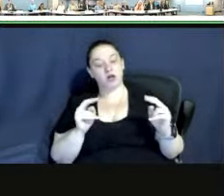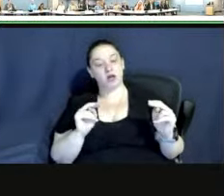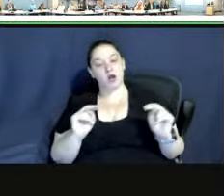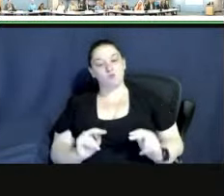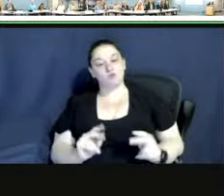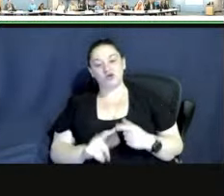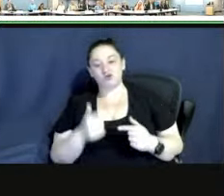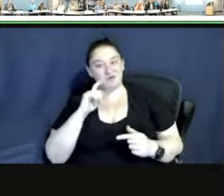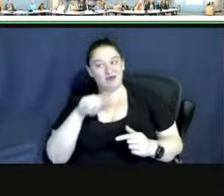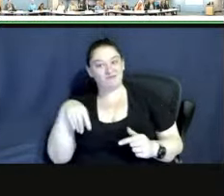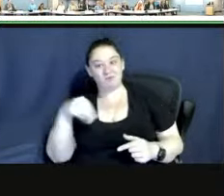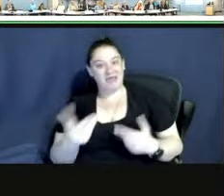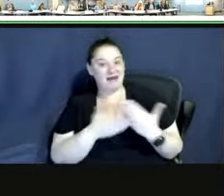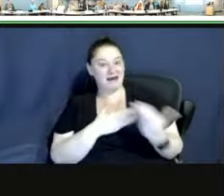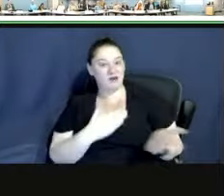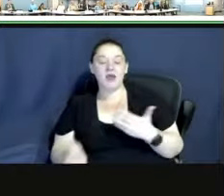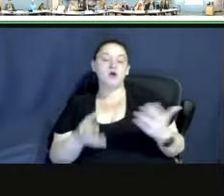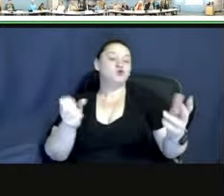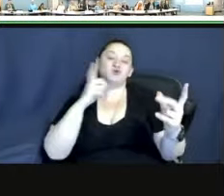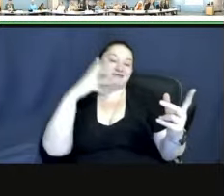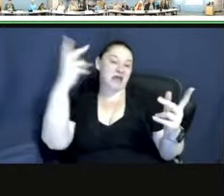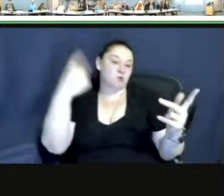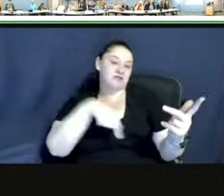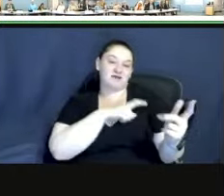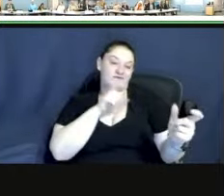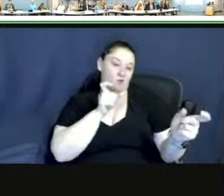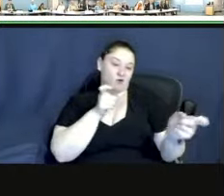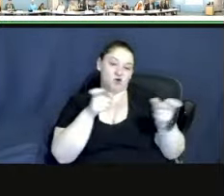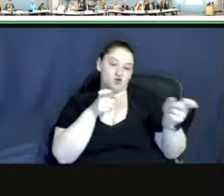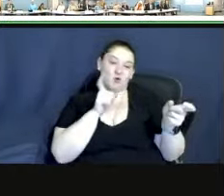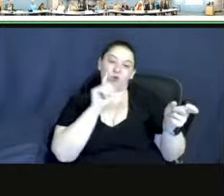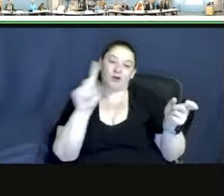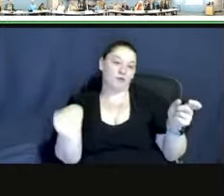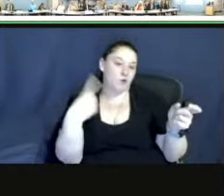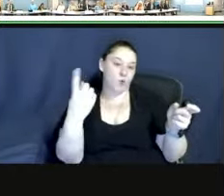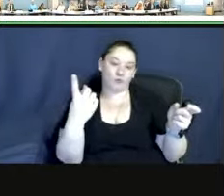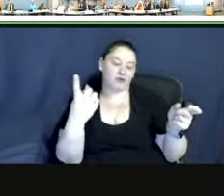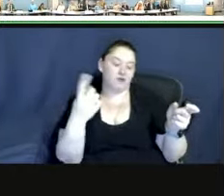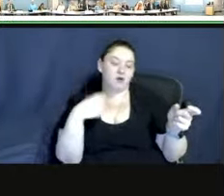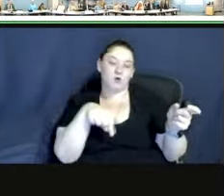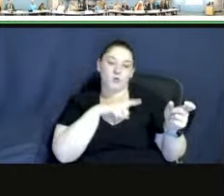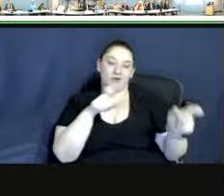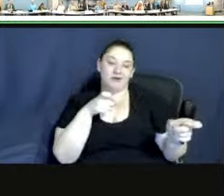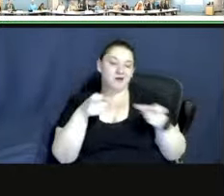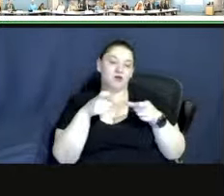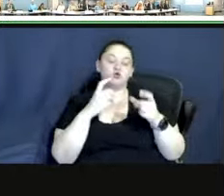costs are outside our control. The only thing we can control is the number of staff.